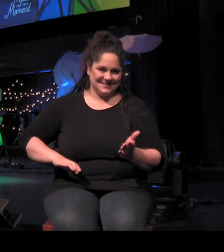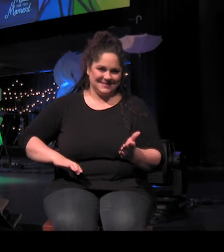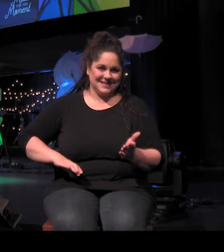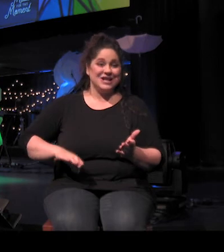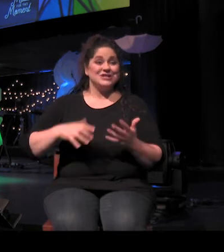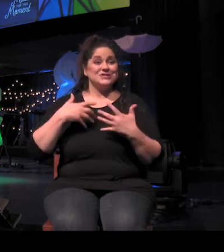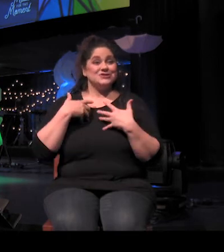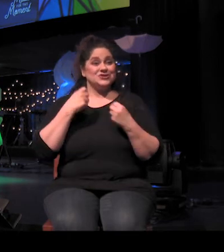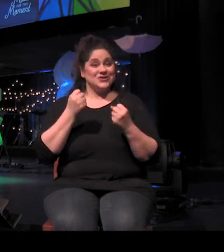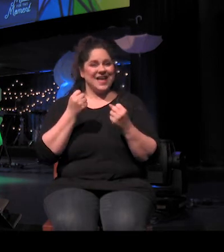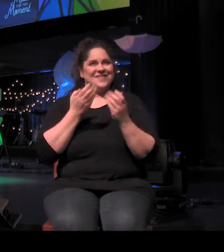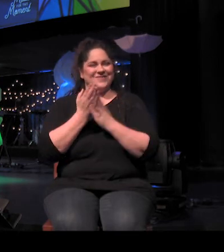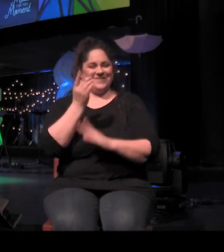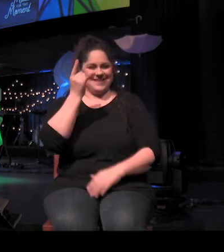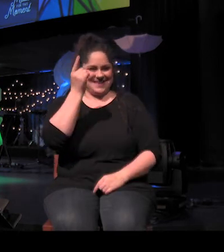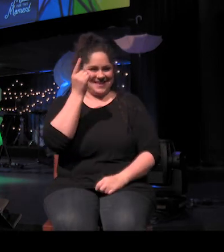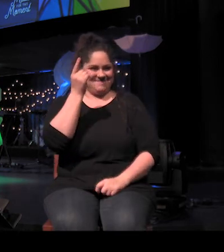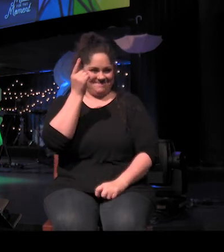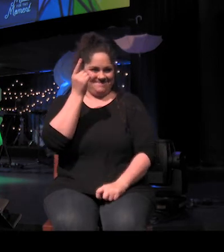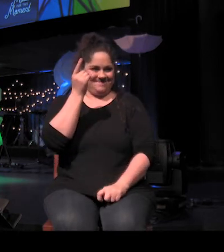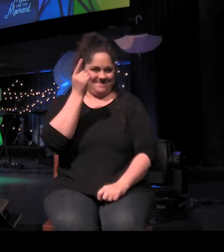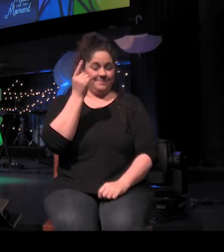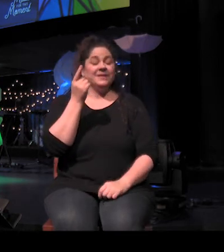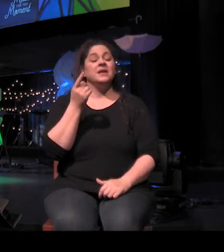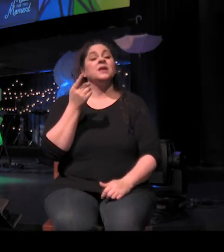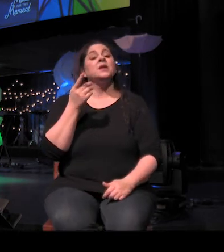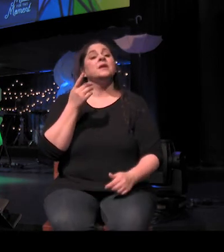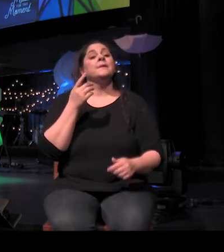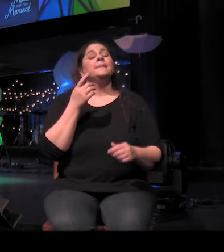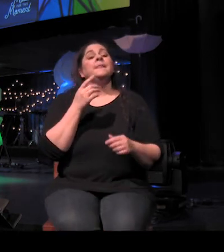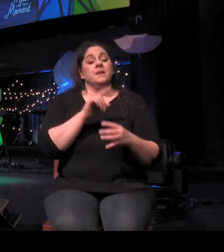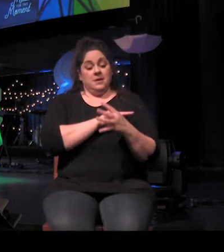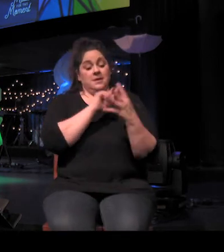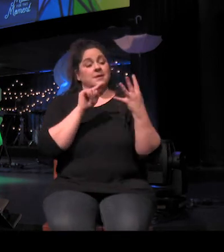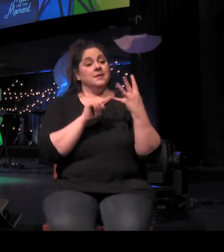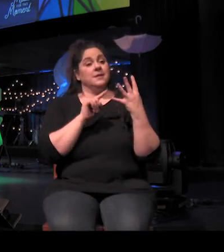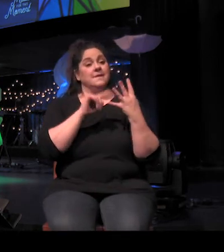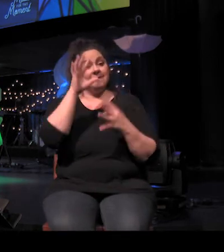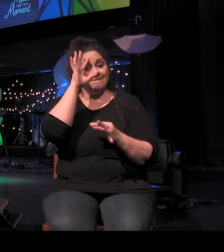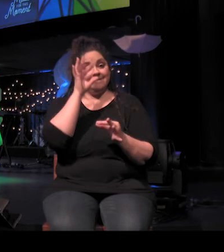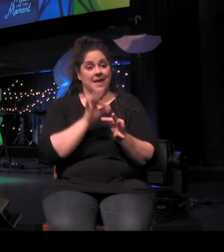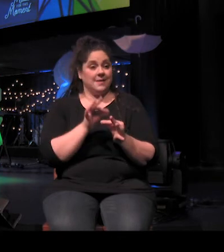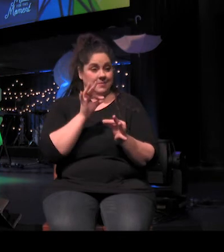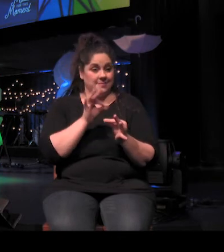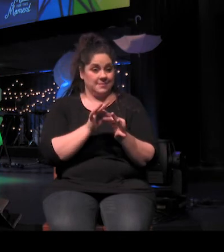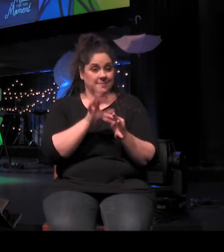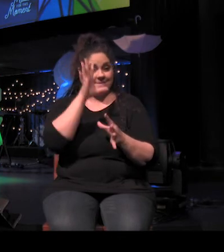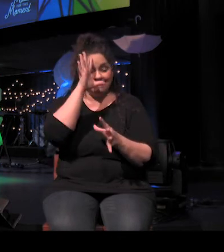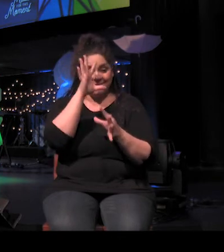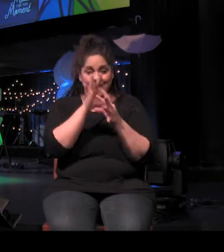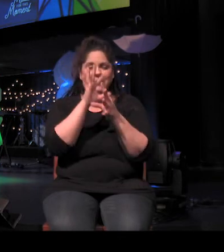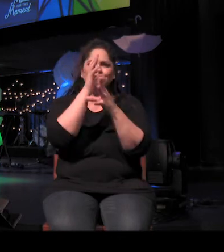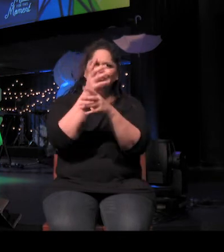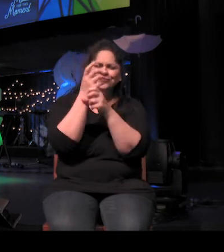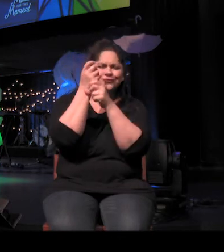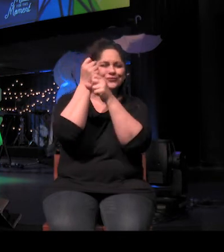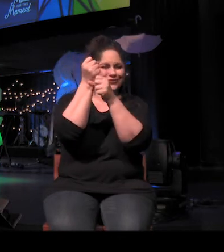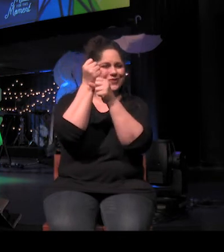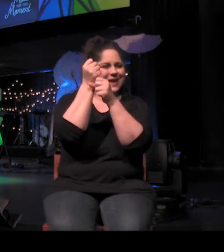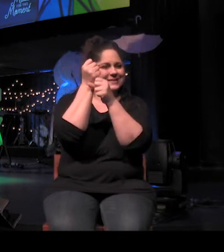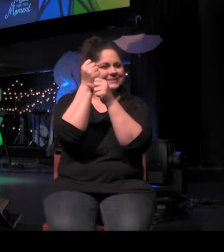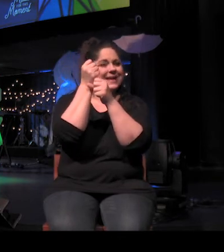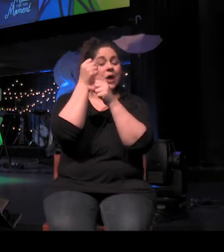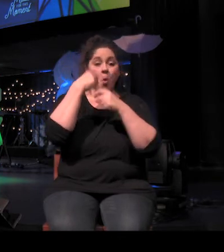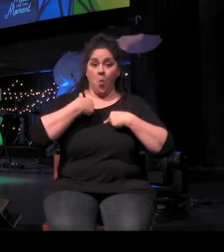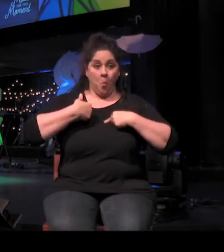Strength to do what God is calling us to do. And it leads to the fourth thing, faith. Faith to trust God that he will do what